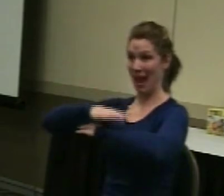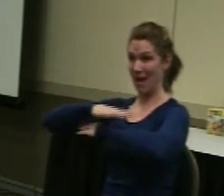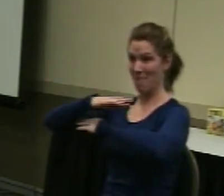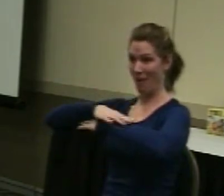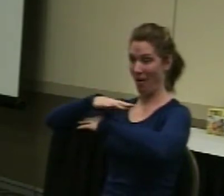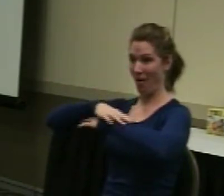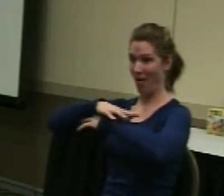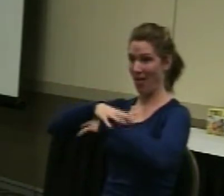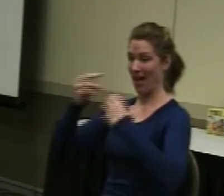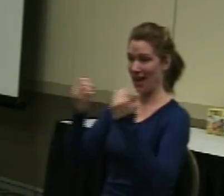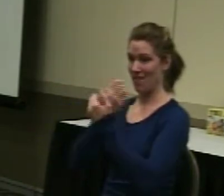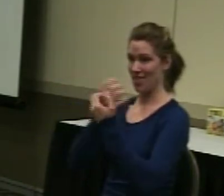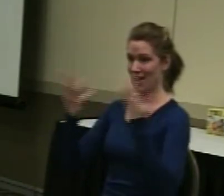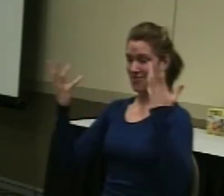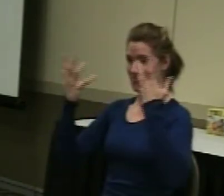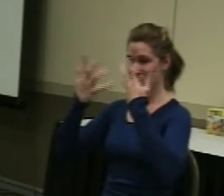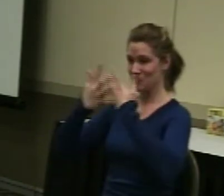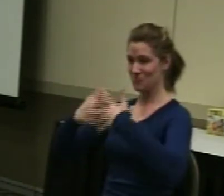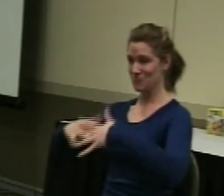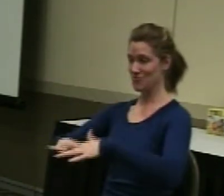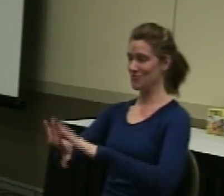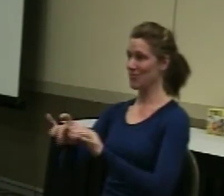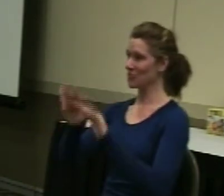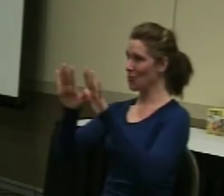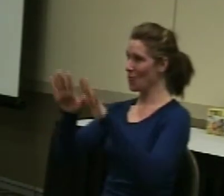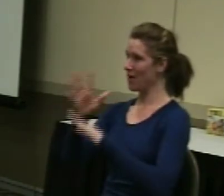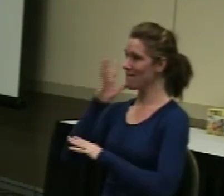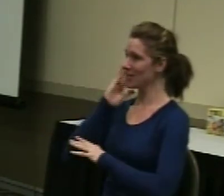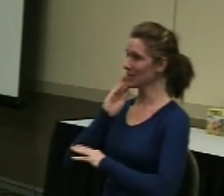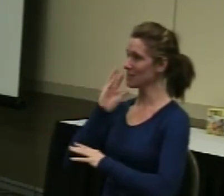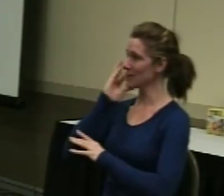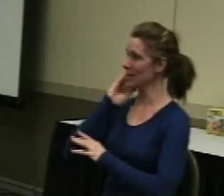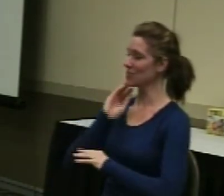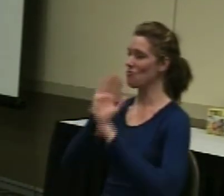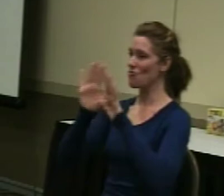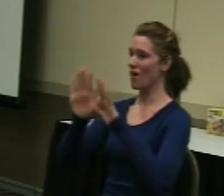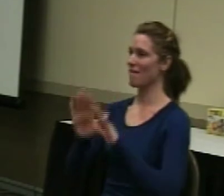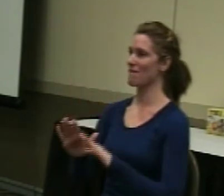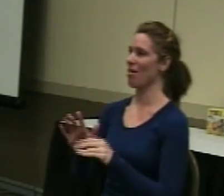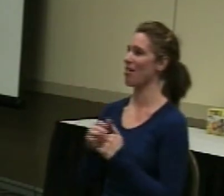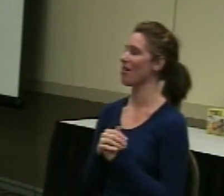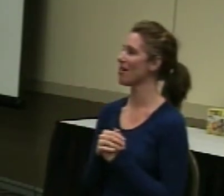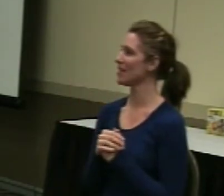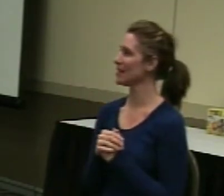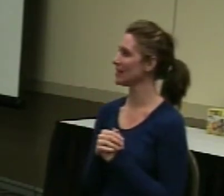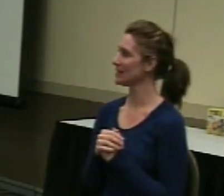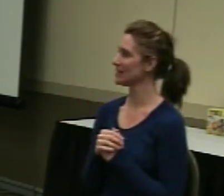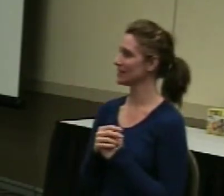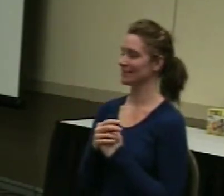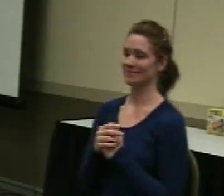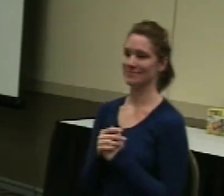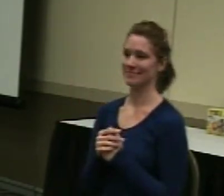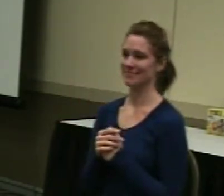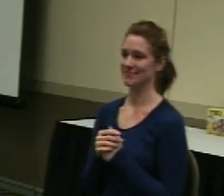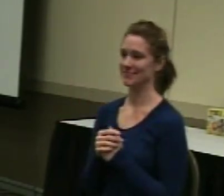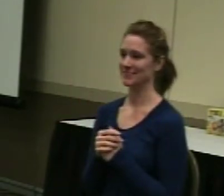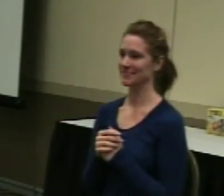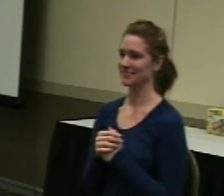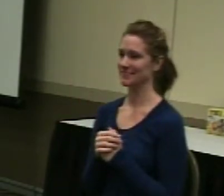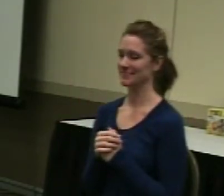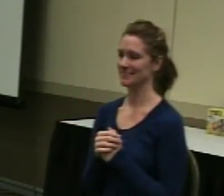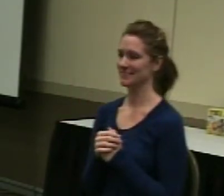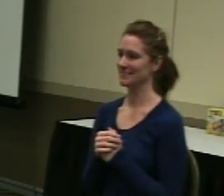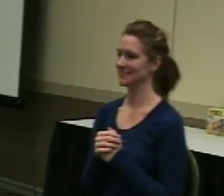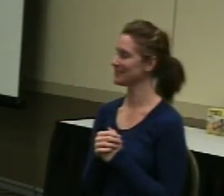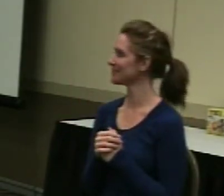that a wonderful experience? It is a wonderful experience. Too seldom it happens so easily though, wouldn't